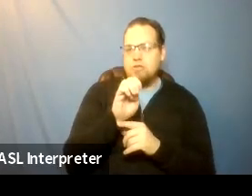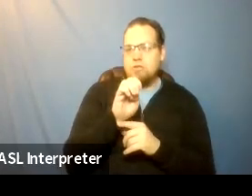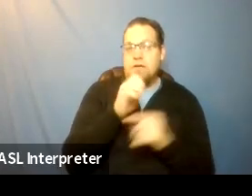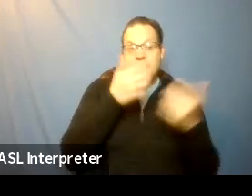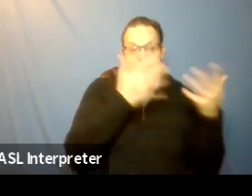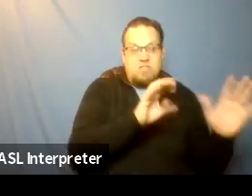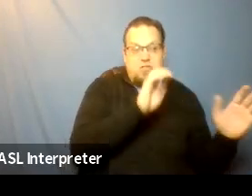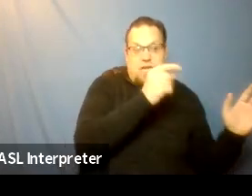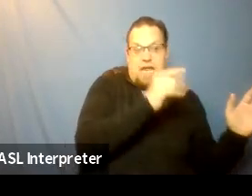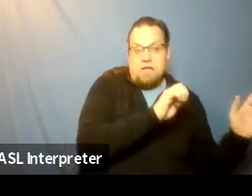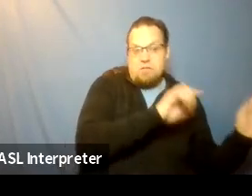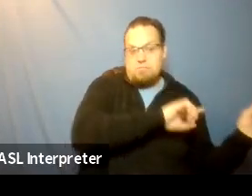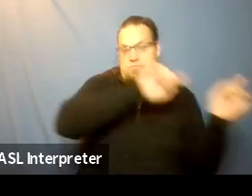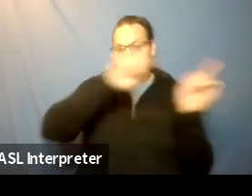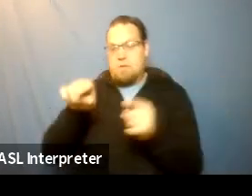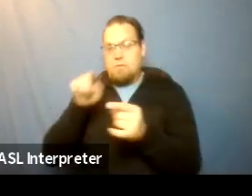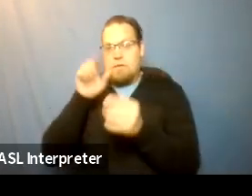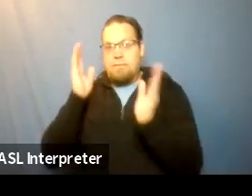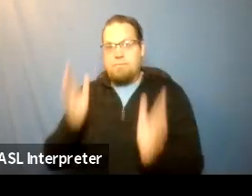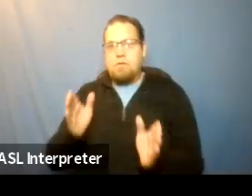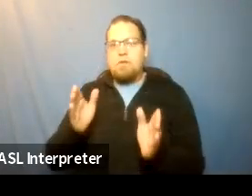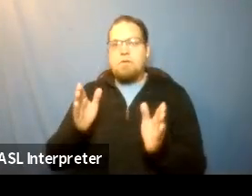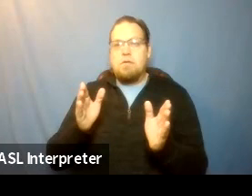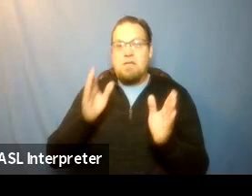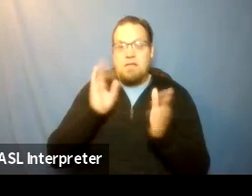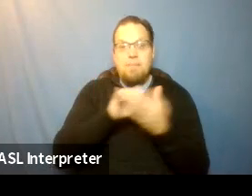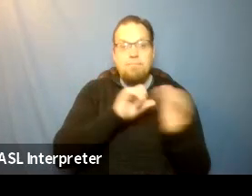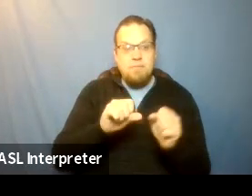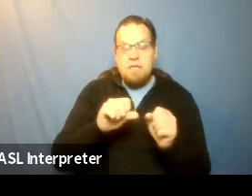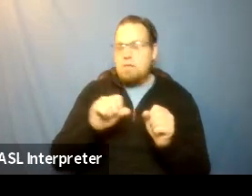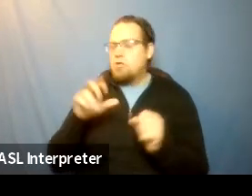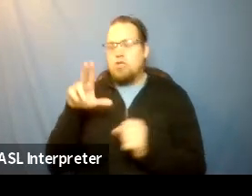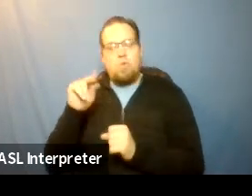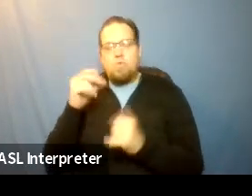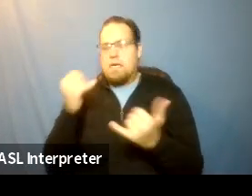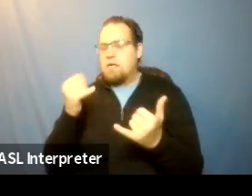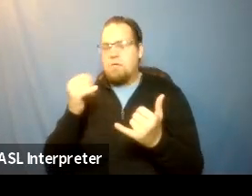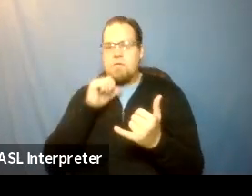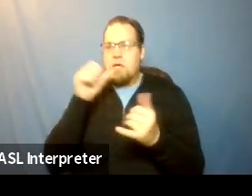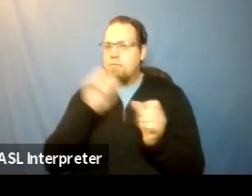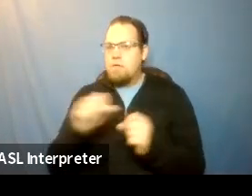Is that a possibility? Right now, that is not a possibility. We are,